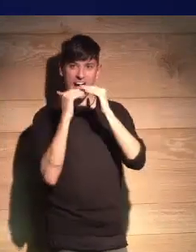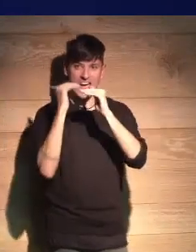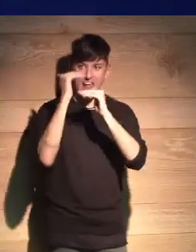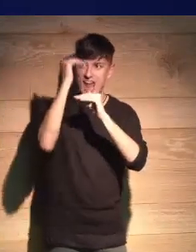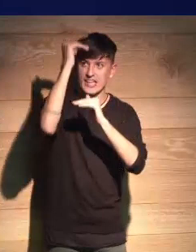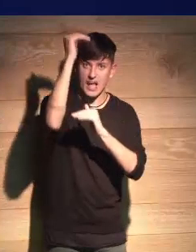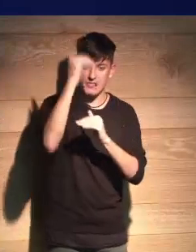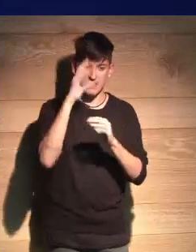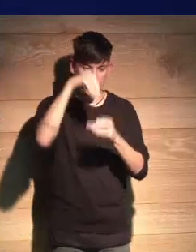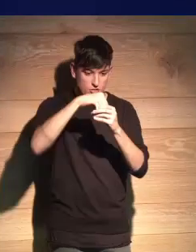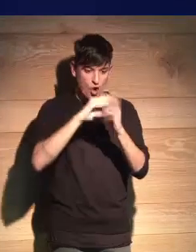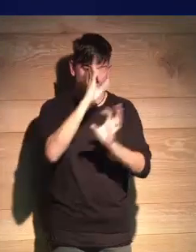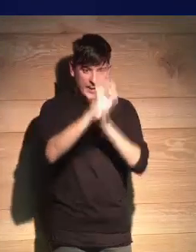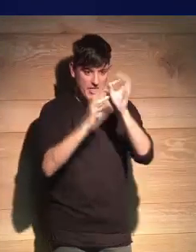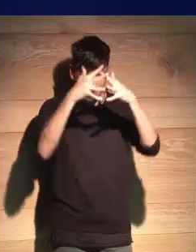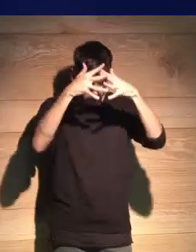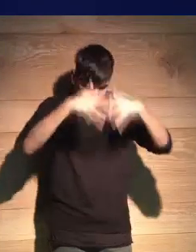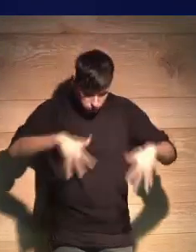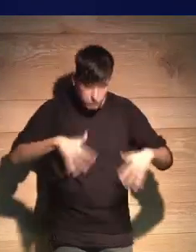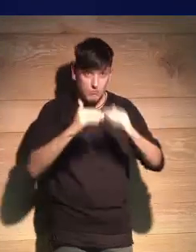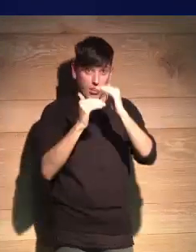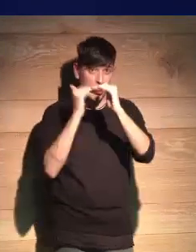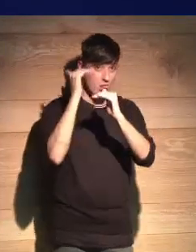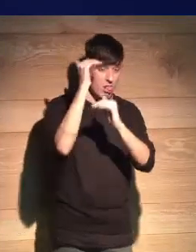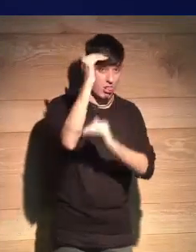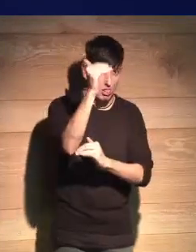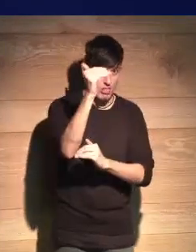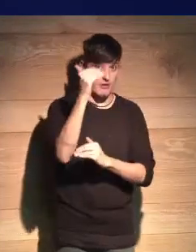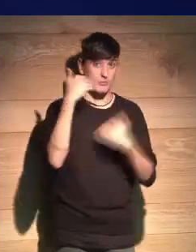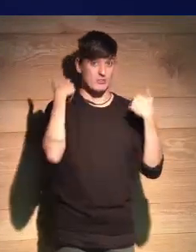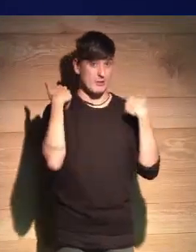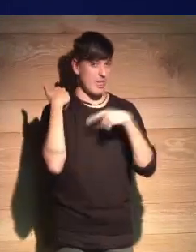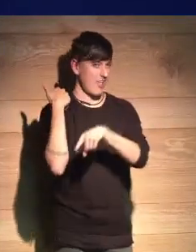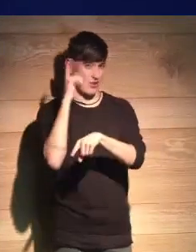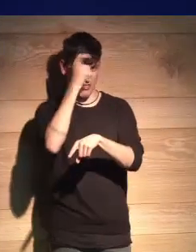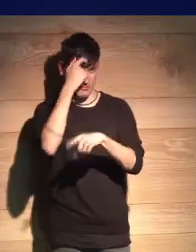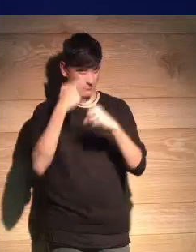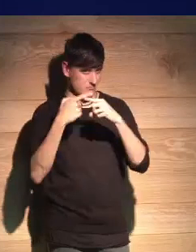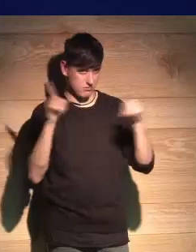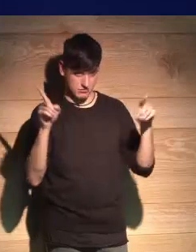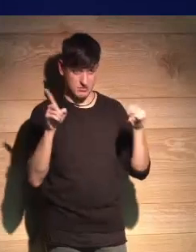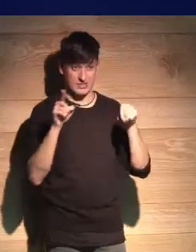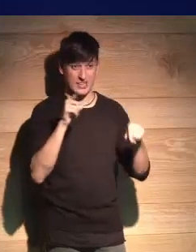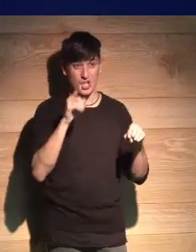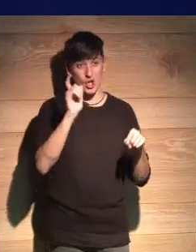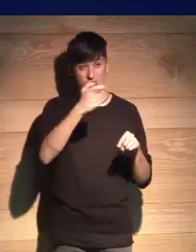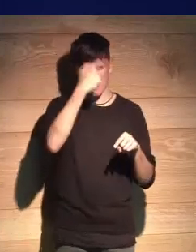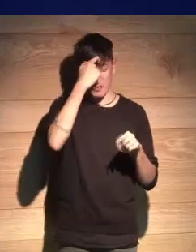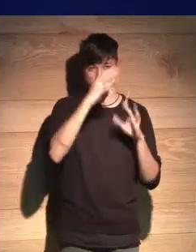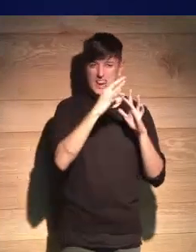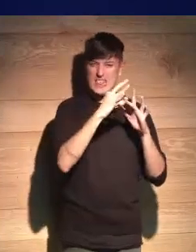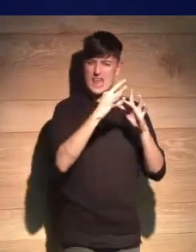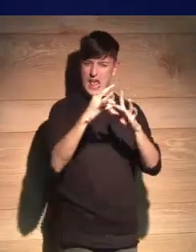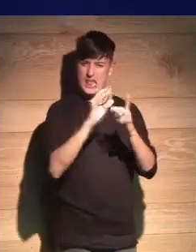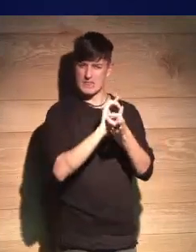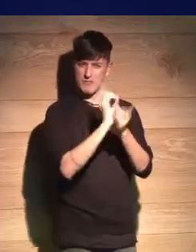hierarchical responsibility in an organization, in a company. El concepto de liderazgo transformador va